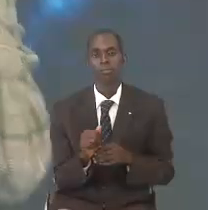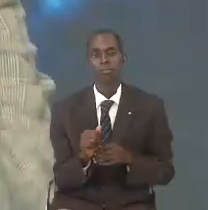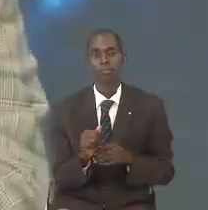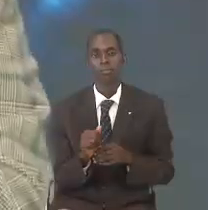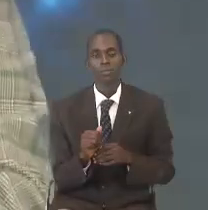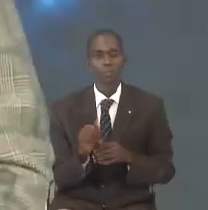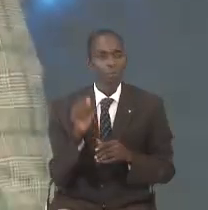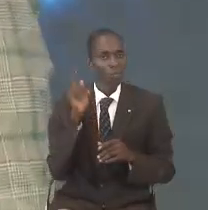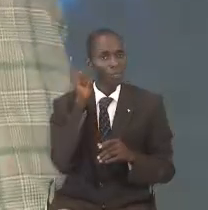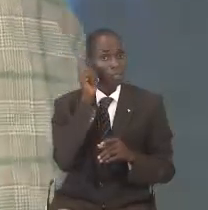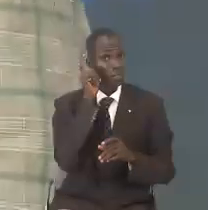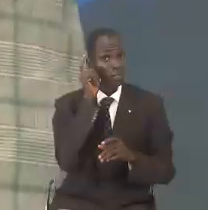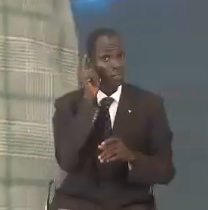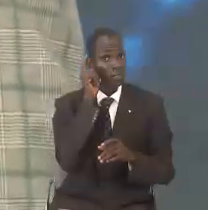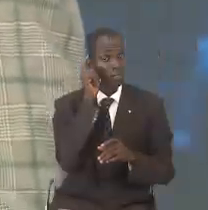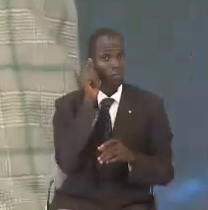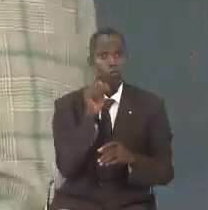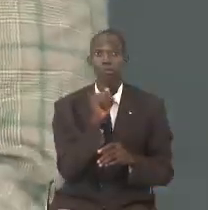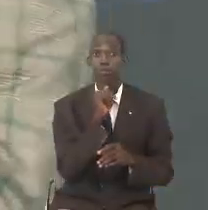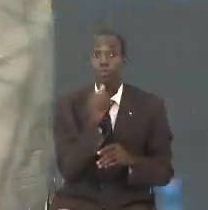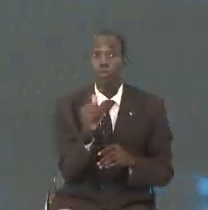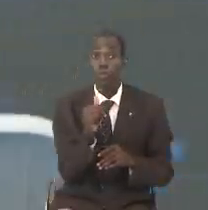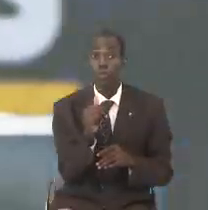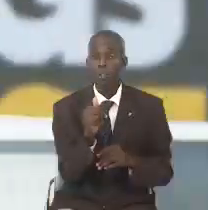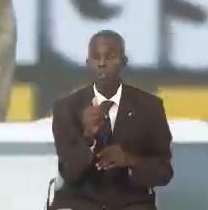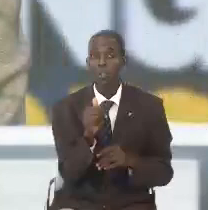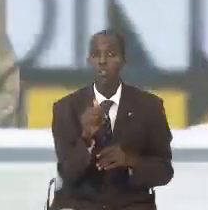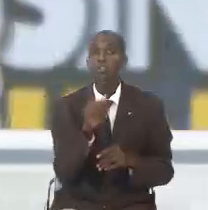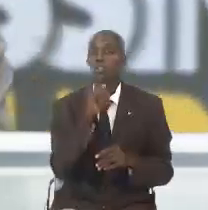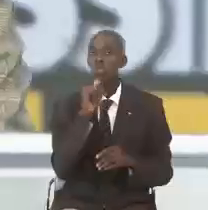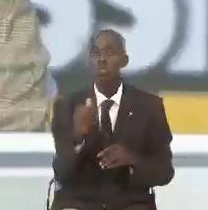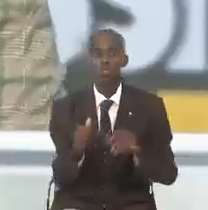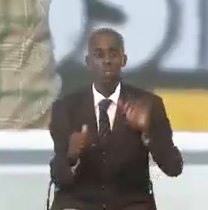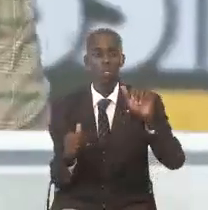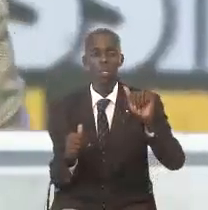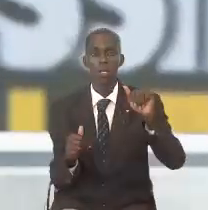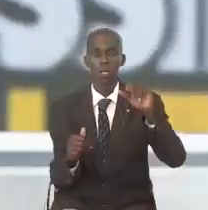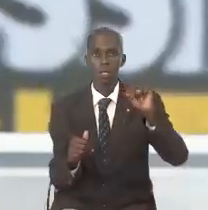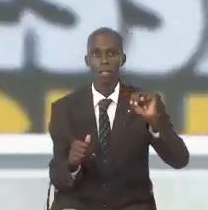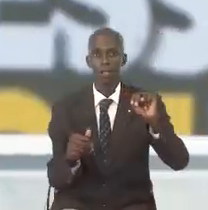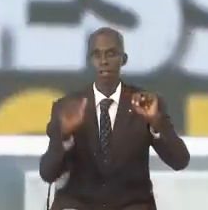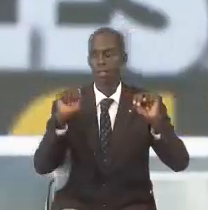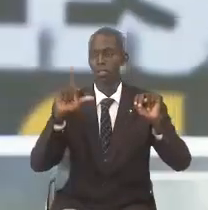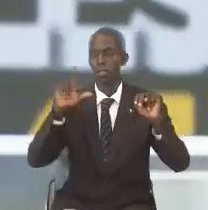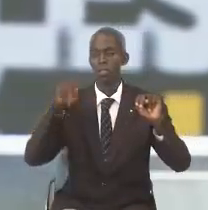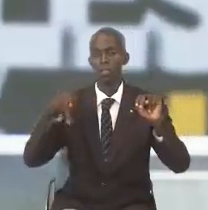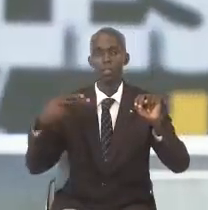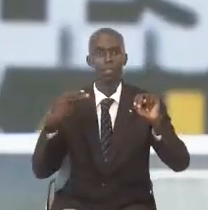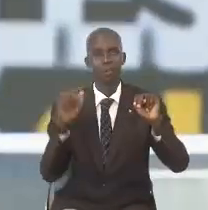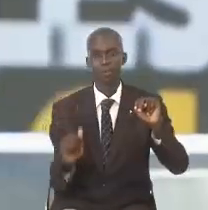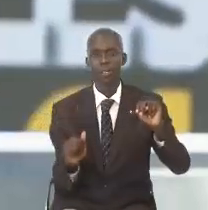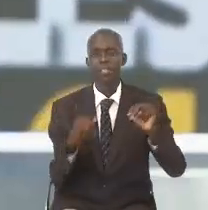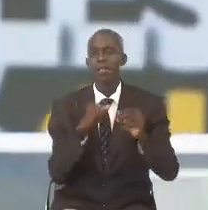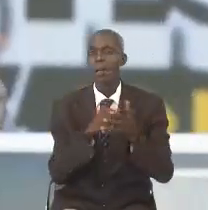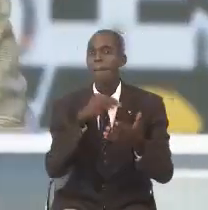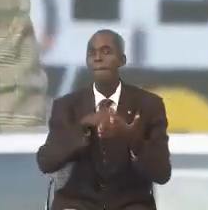Listen to me. Not an Alpha. When you say an Alpha, it means there